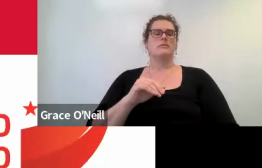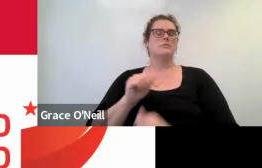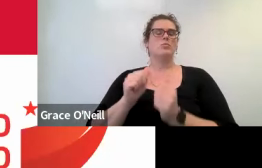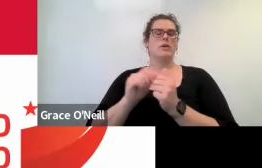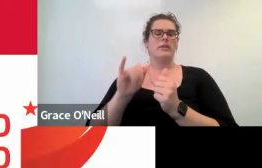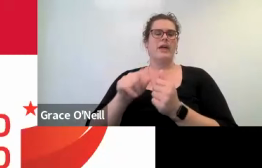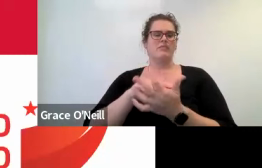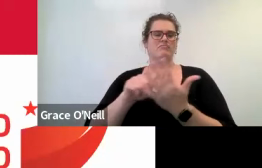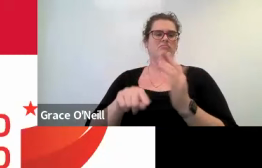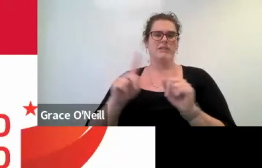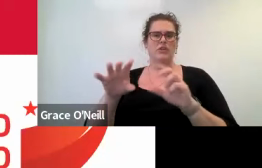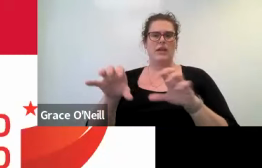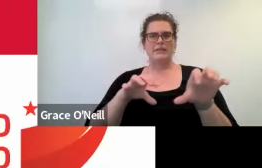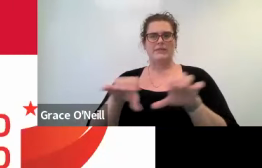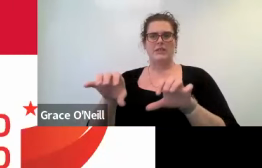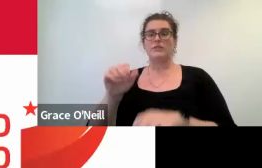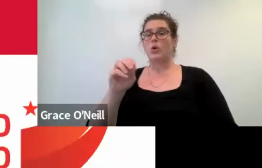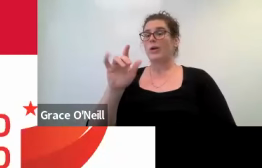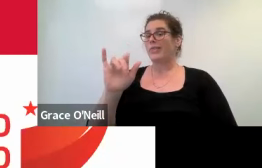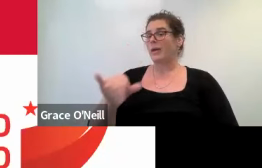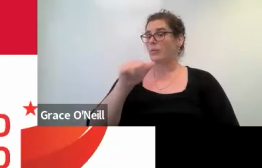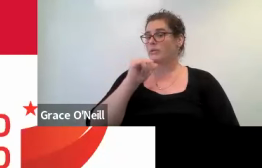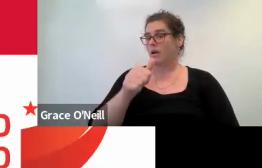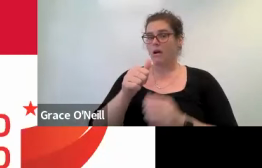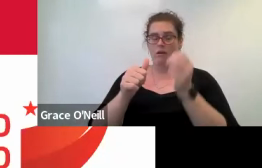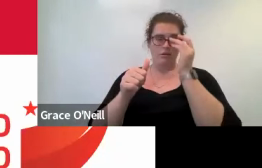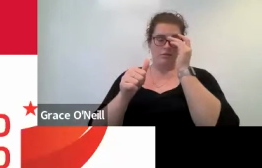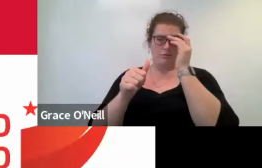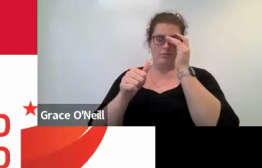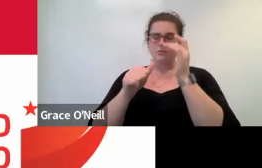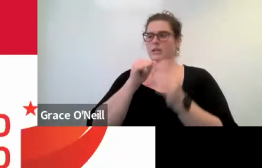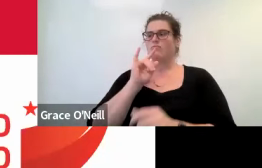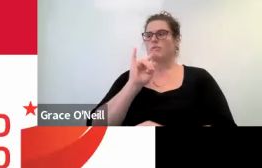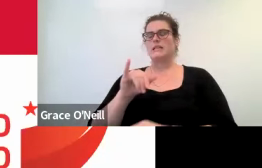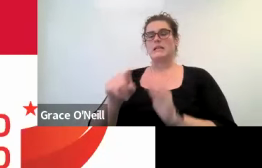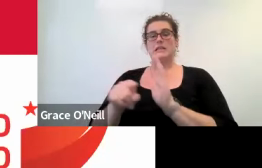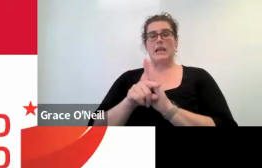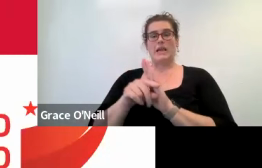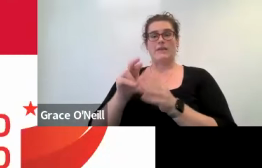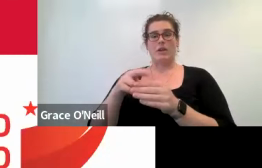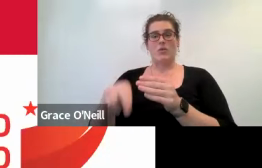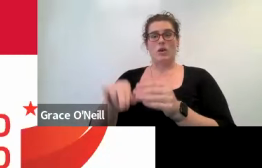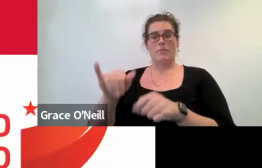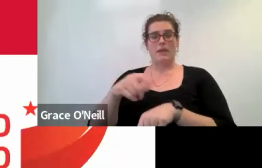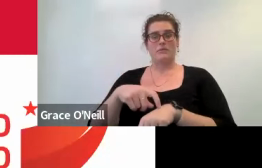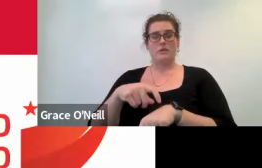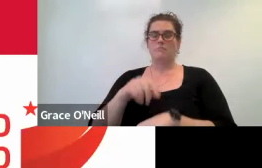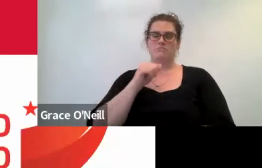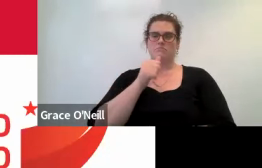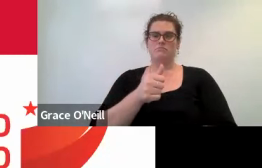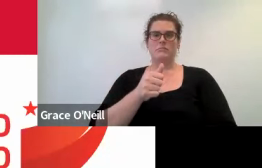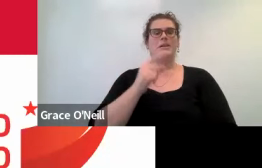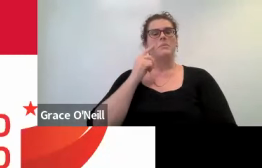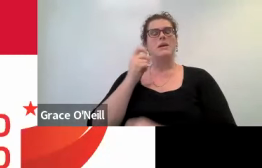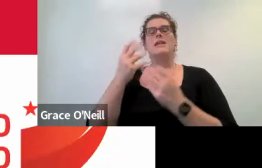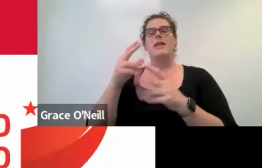So that wasn't particularly negative outcome for us because at the time, lots of people were not leaving